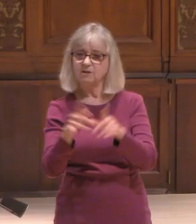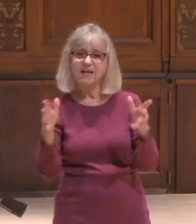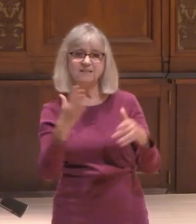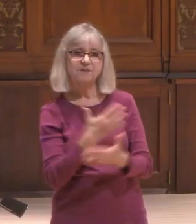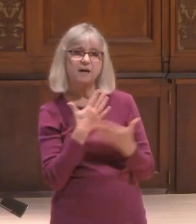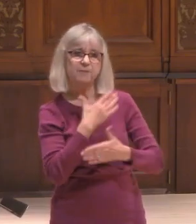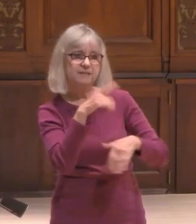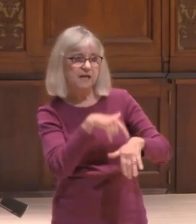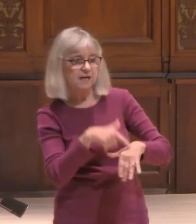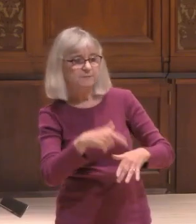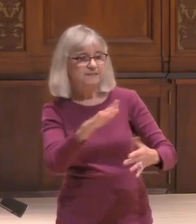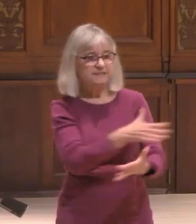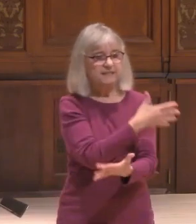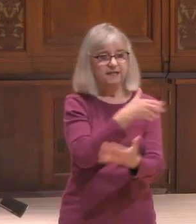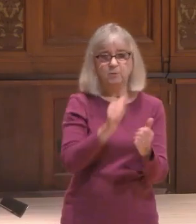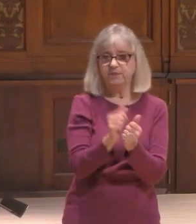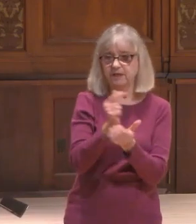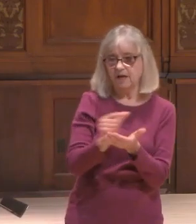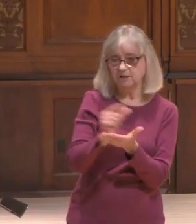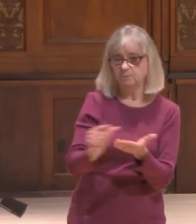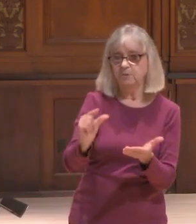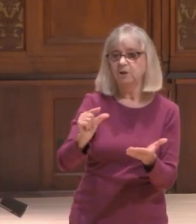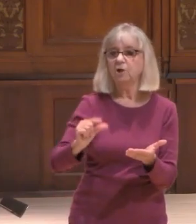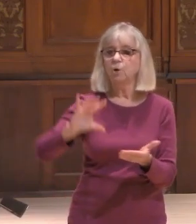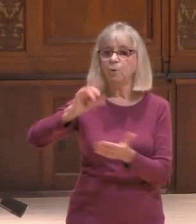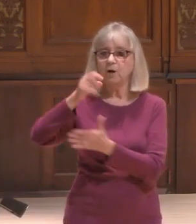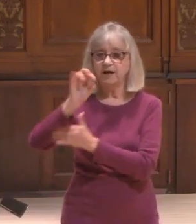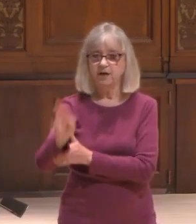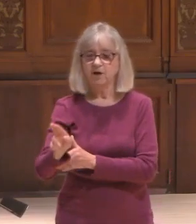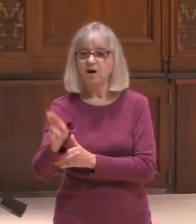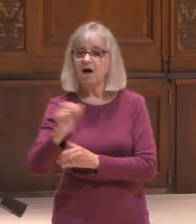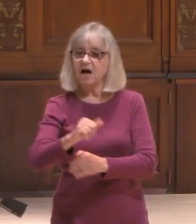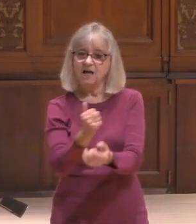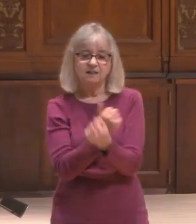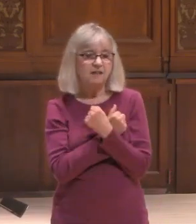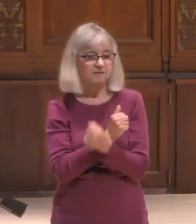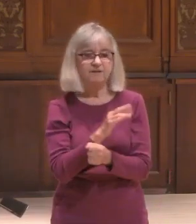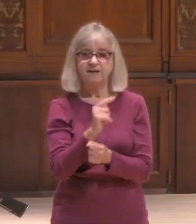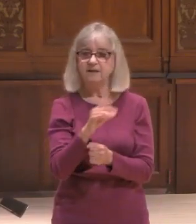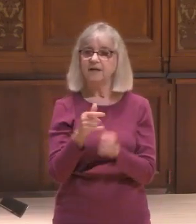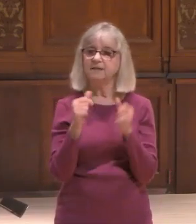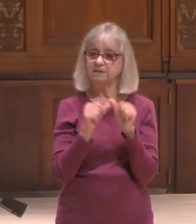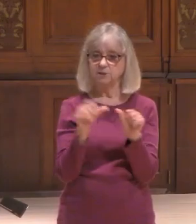times, singing with the gospel choir. I have loved it, and I still do."